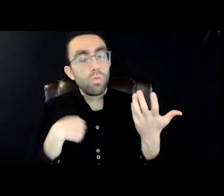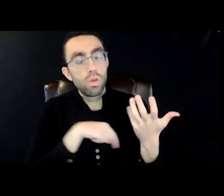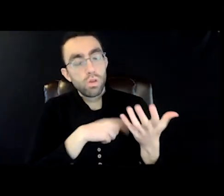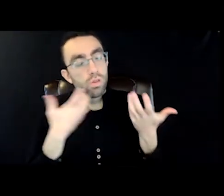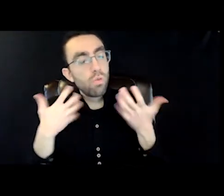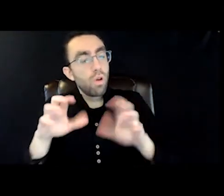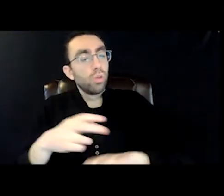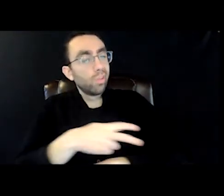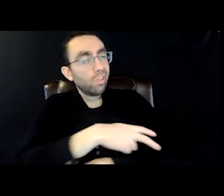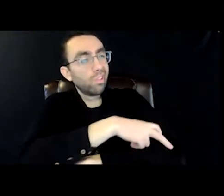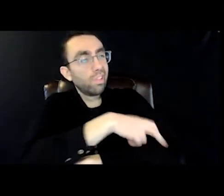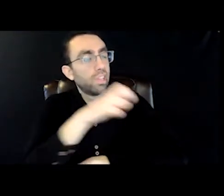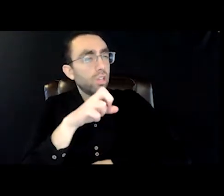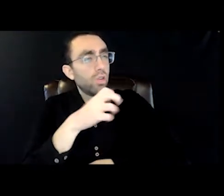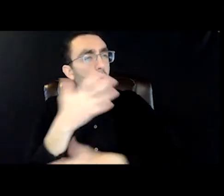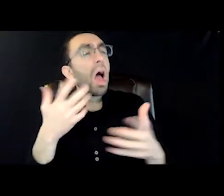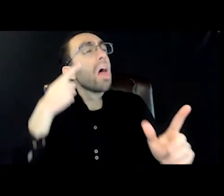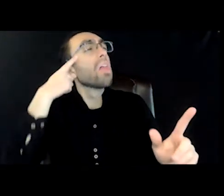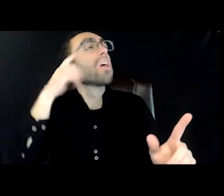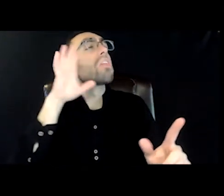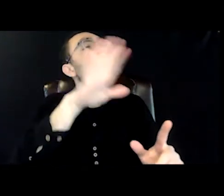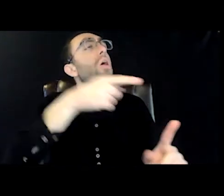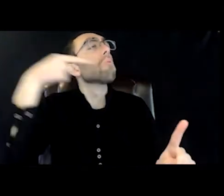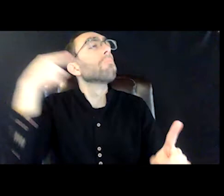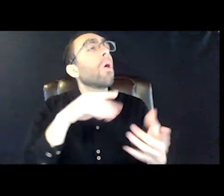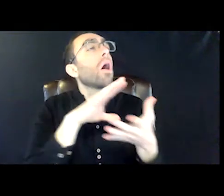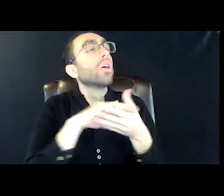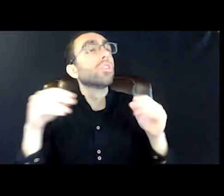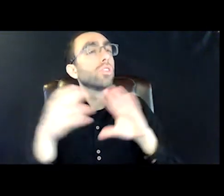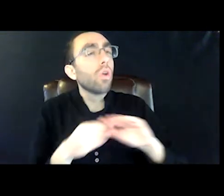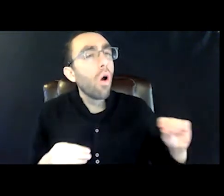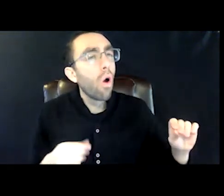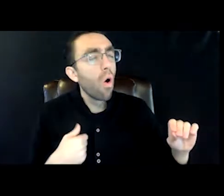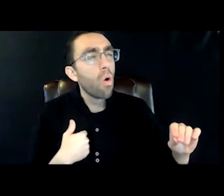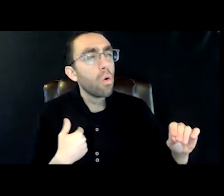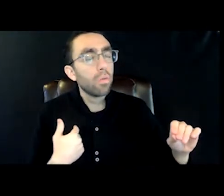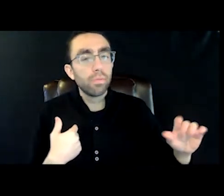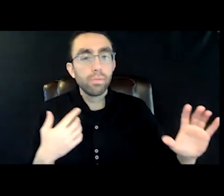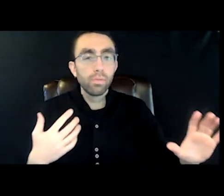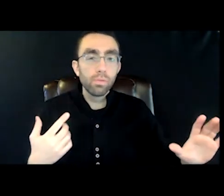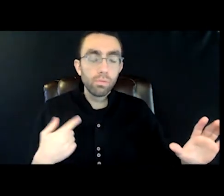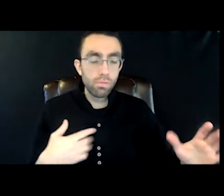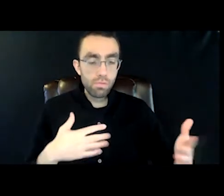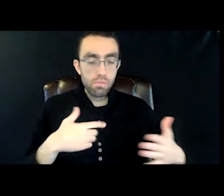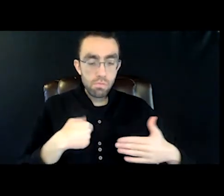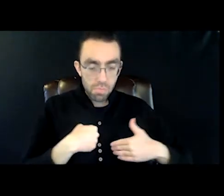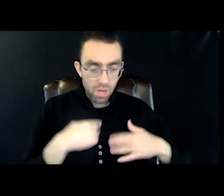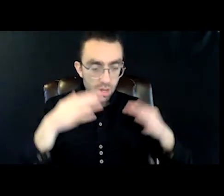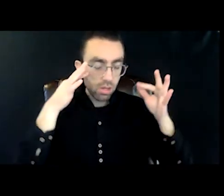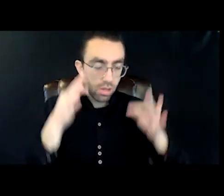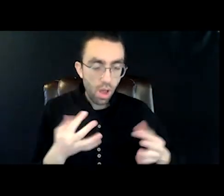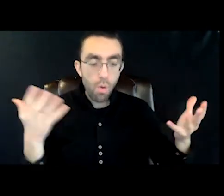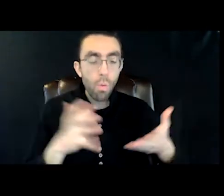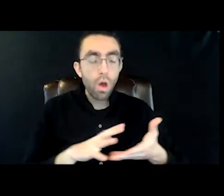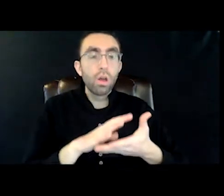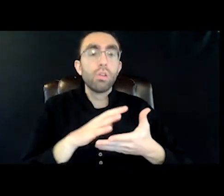our belief in narrative change as something that is, we each decide what we want to share narratively, and